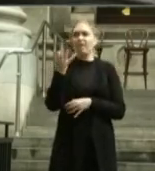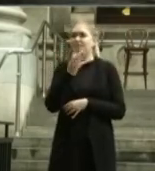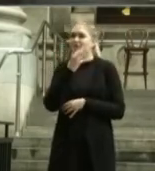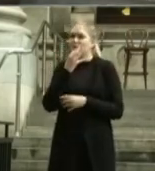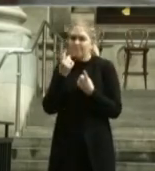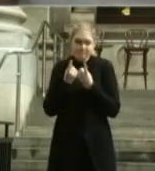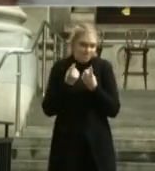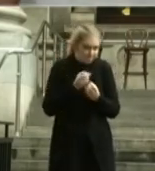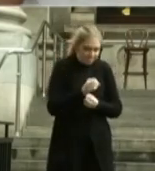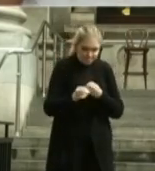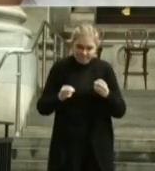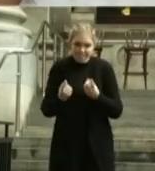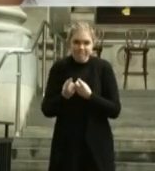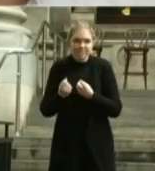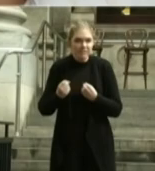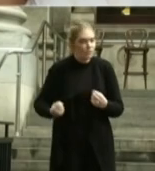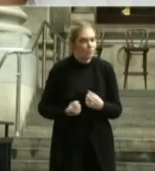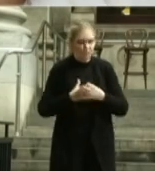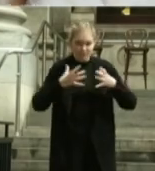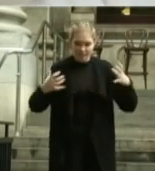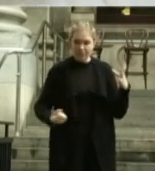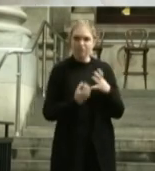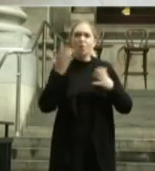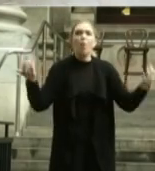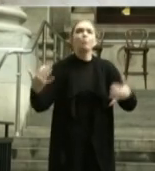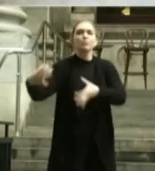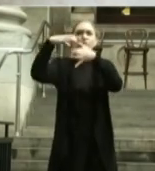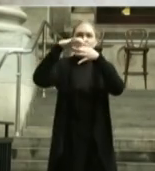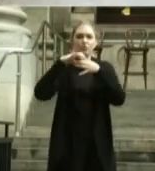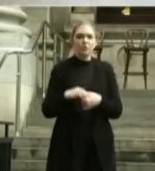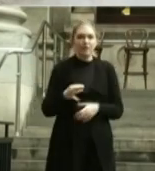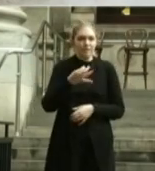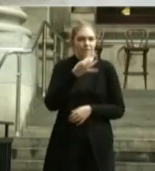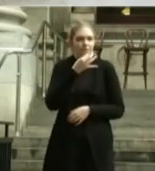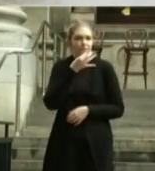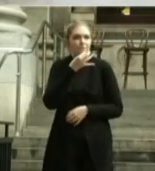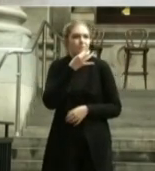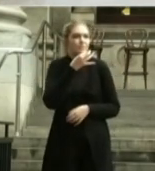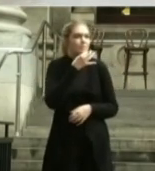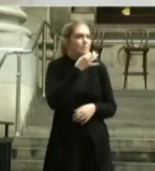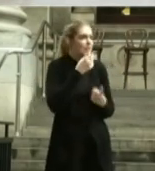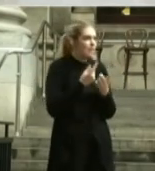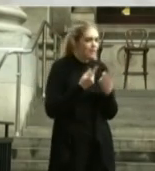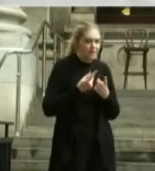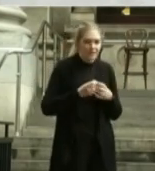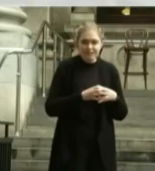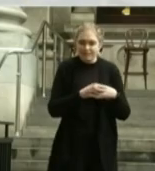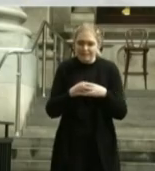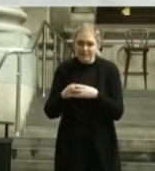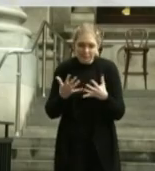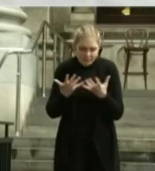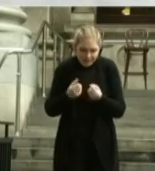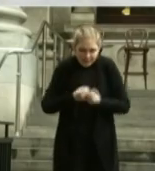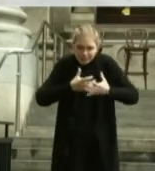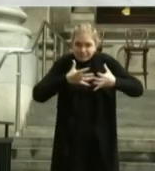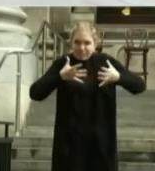grow. From, sing along, things, big things grow. While it slows down. From little